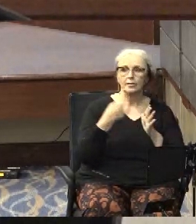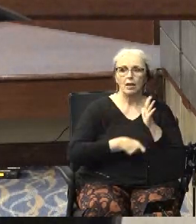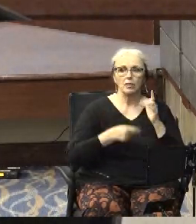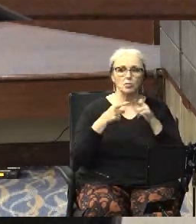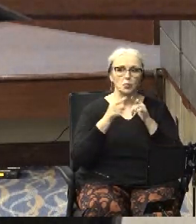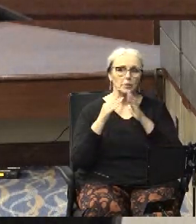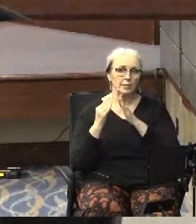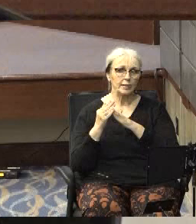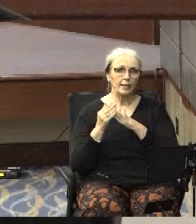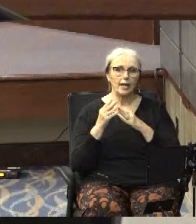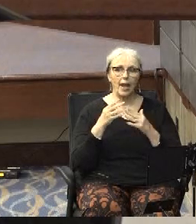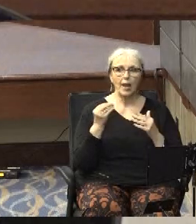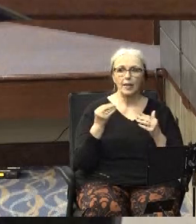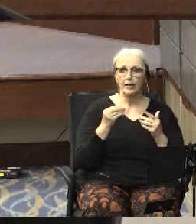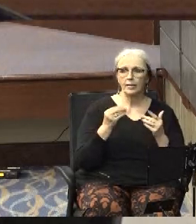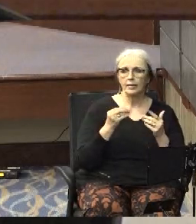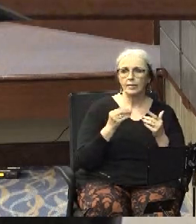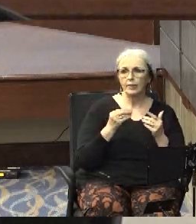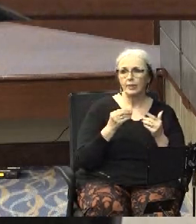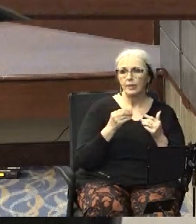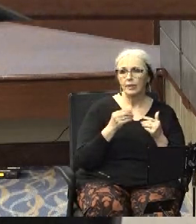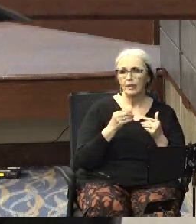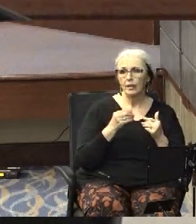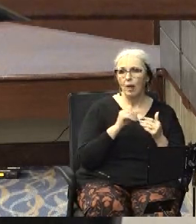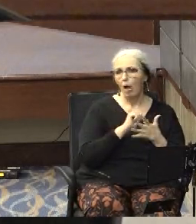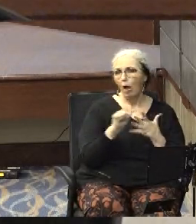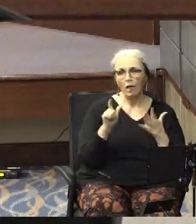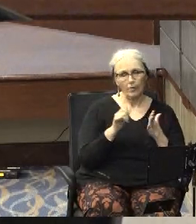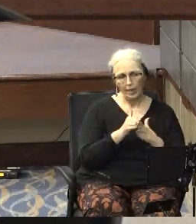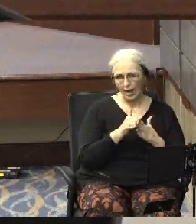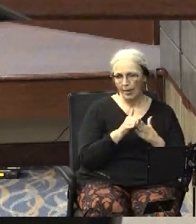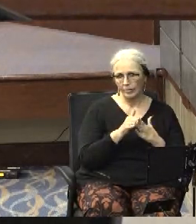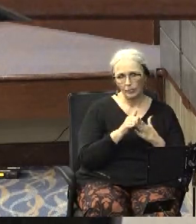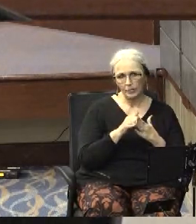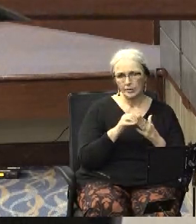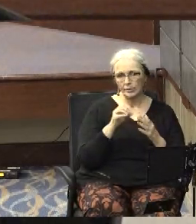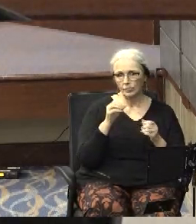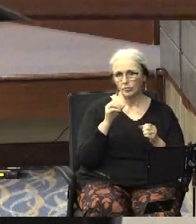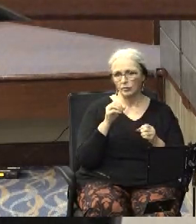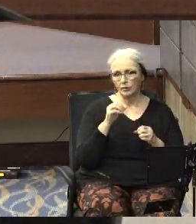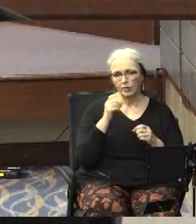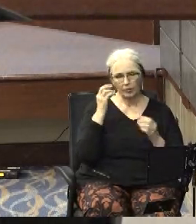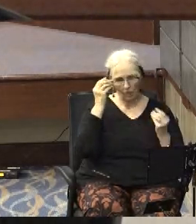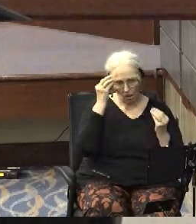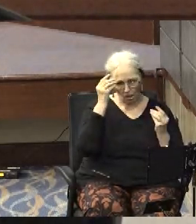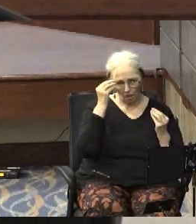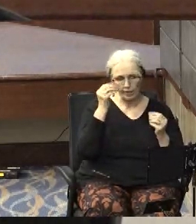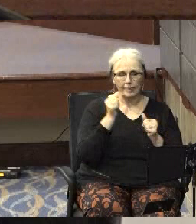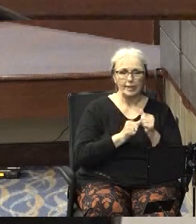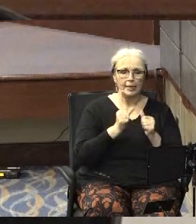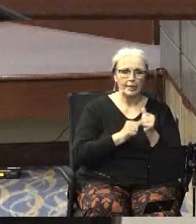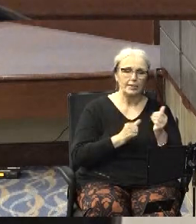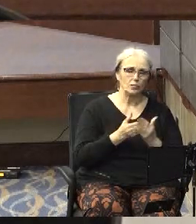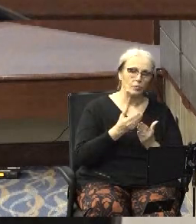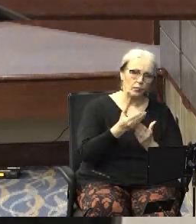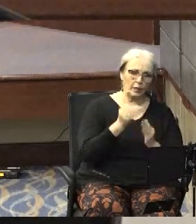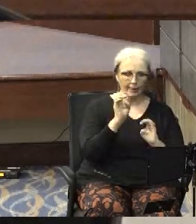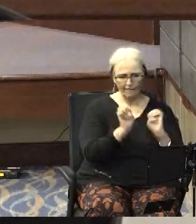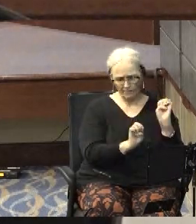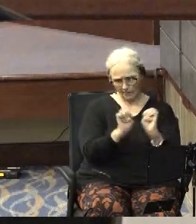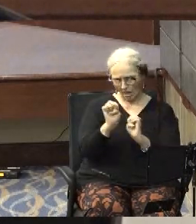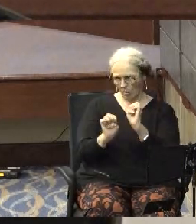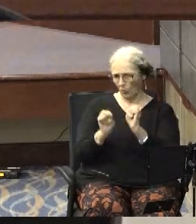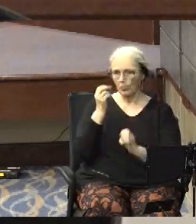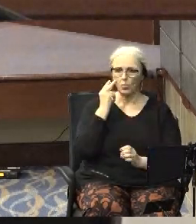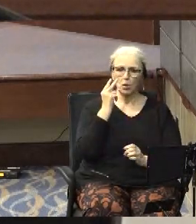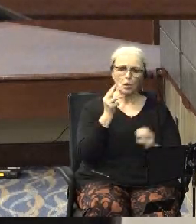also dictates availability as well. So all of those factors come into play with each purchase. We evaluate those and look at the market